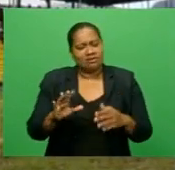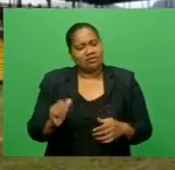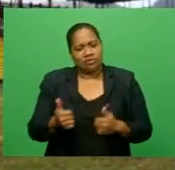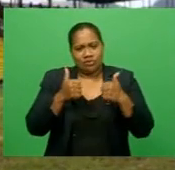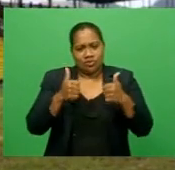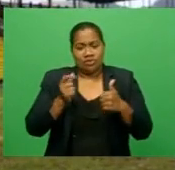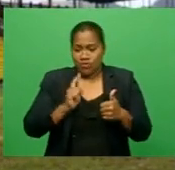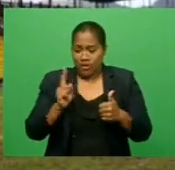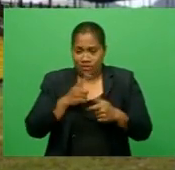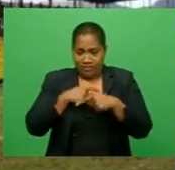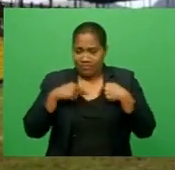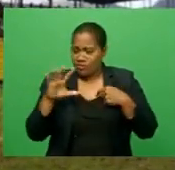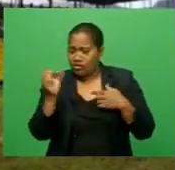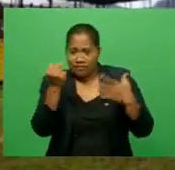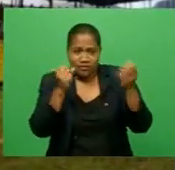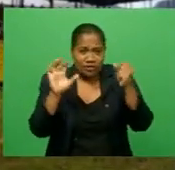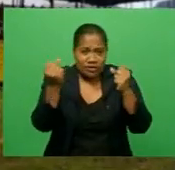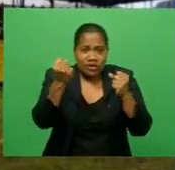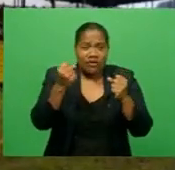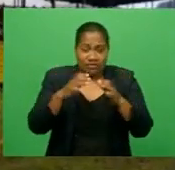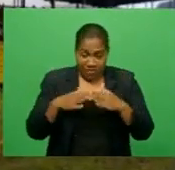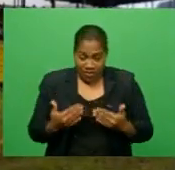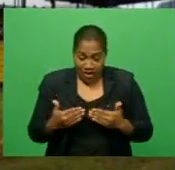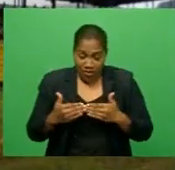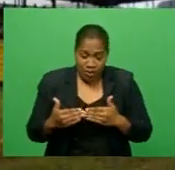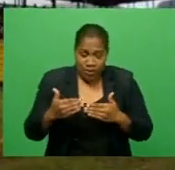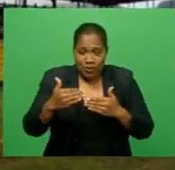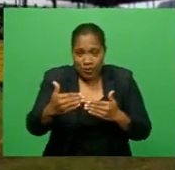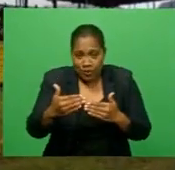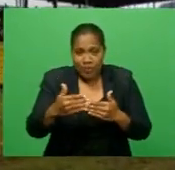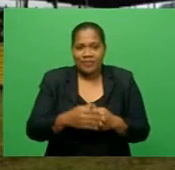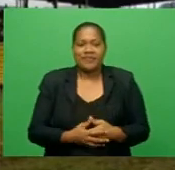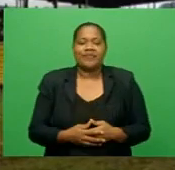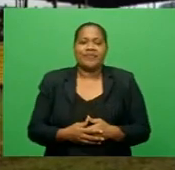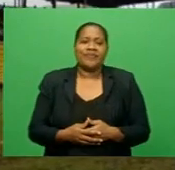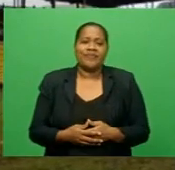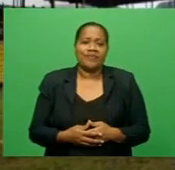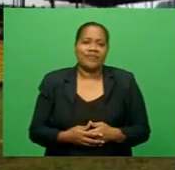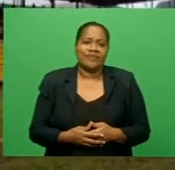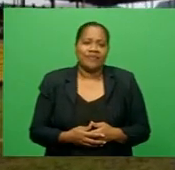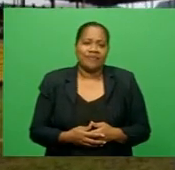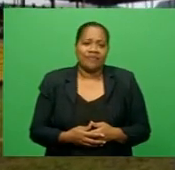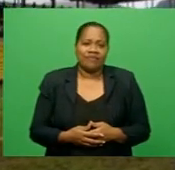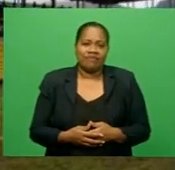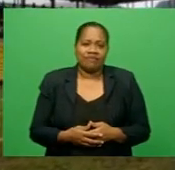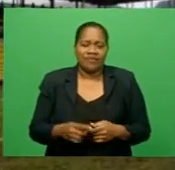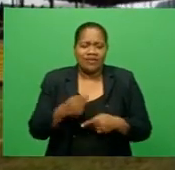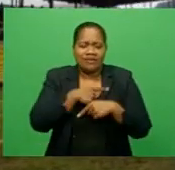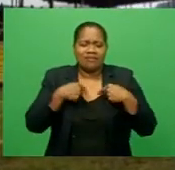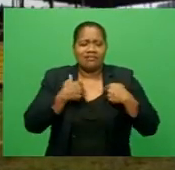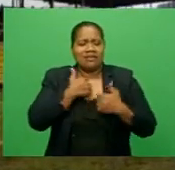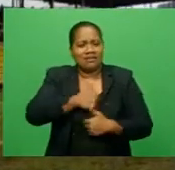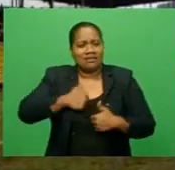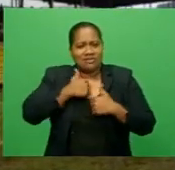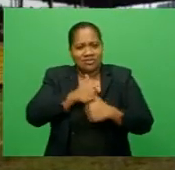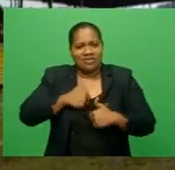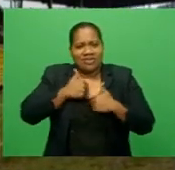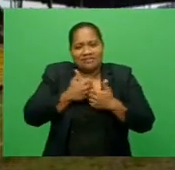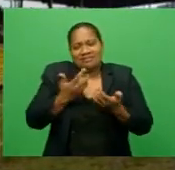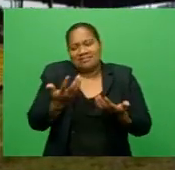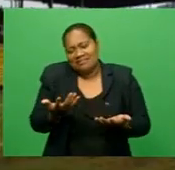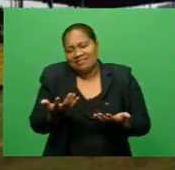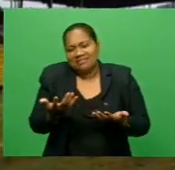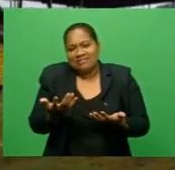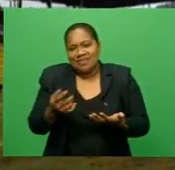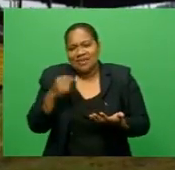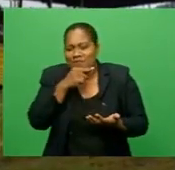now on, it's just the cream on the cake. So we have enjoyed it. I think I cannot demand more from the boys, but the